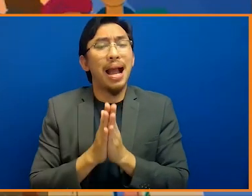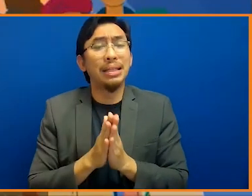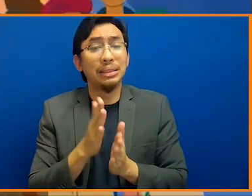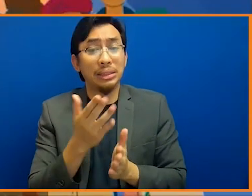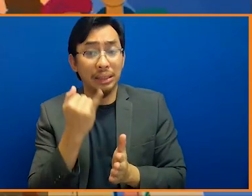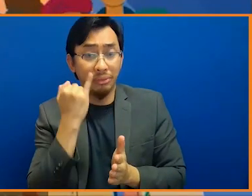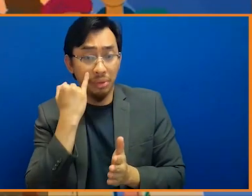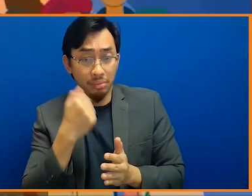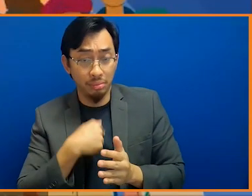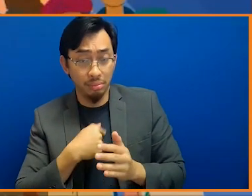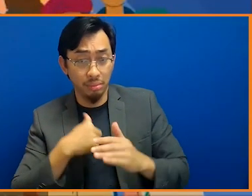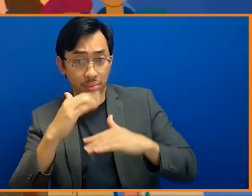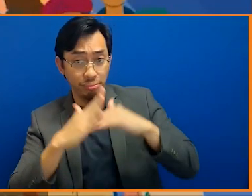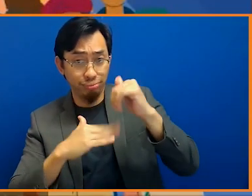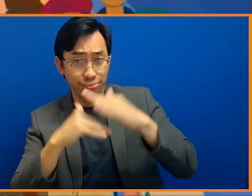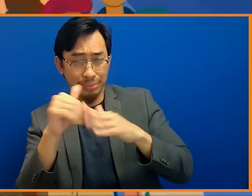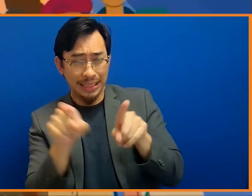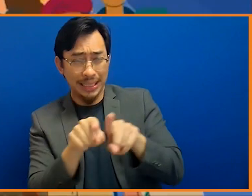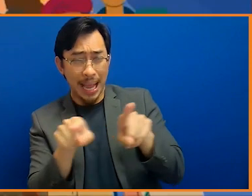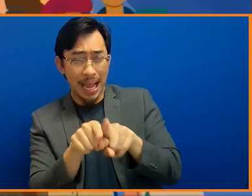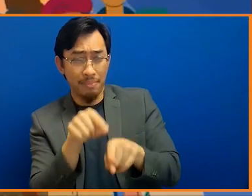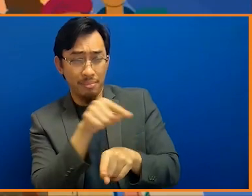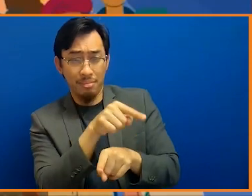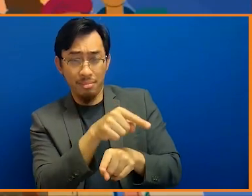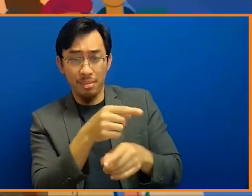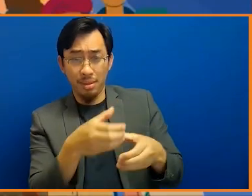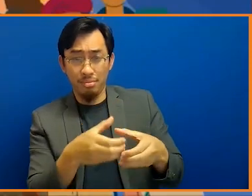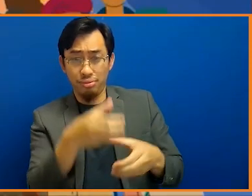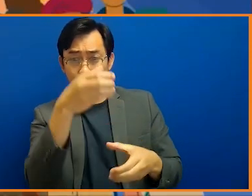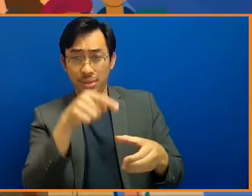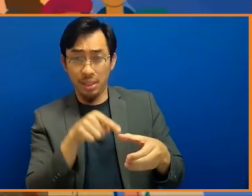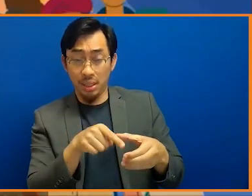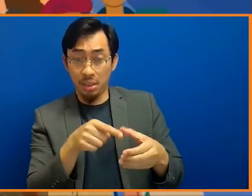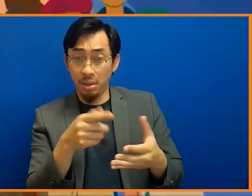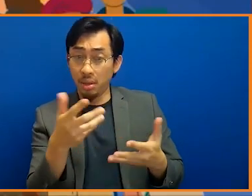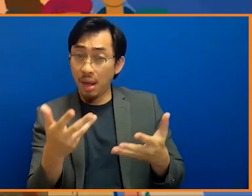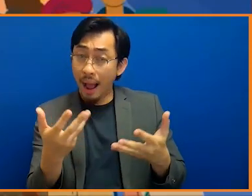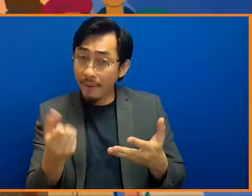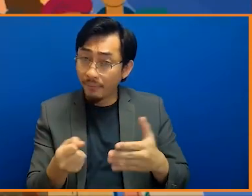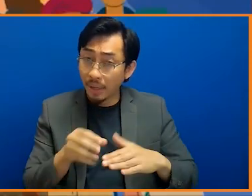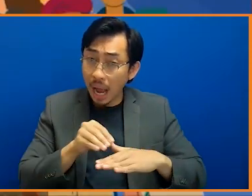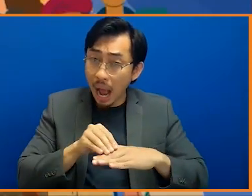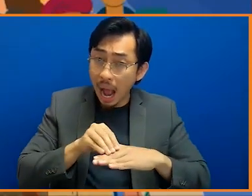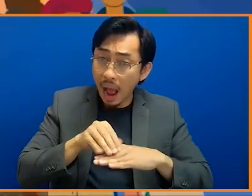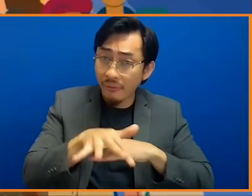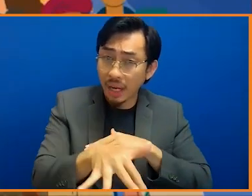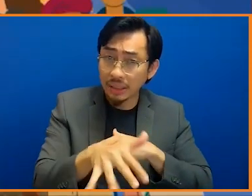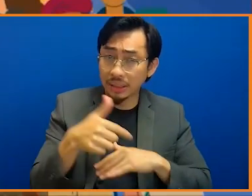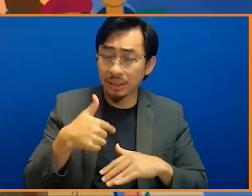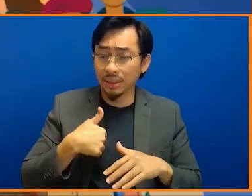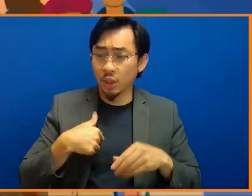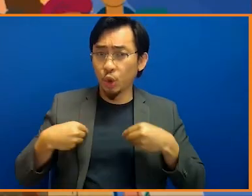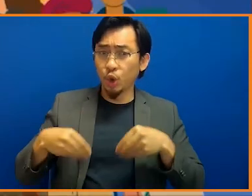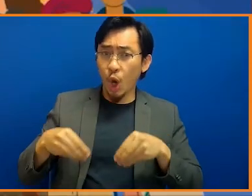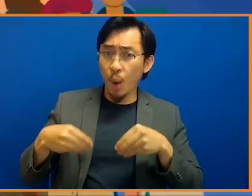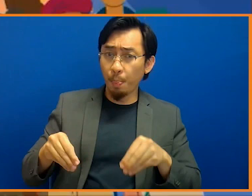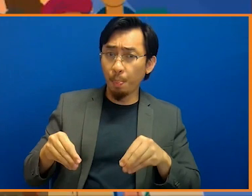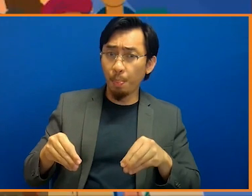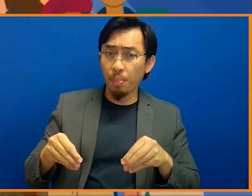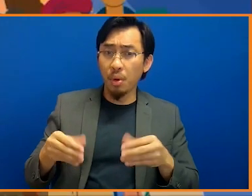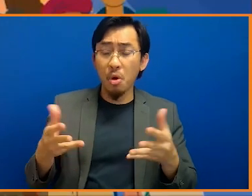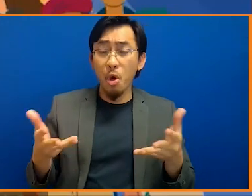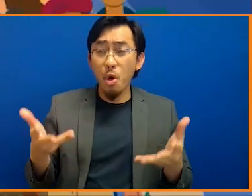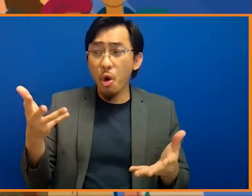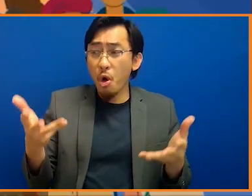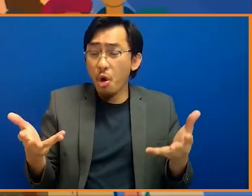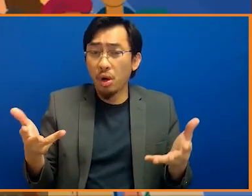will ask, well, so what will I get if I construct this kind of building? Will that affect the strengths of my shop? Will